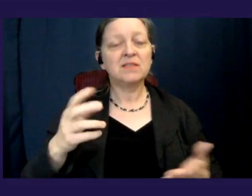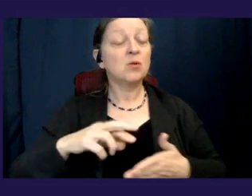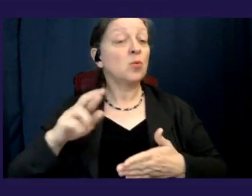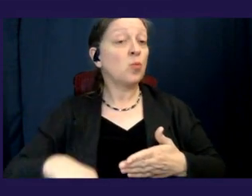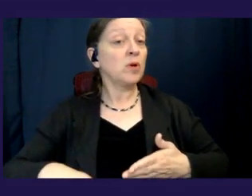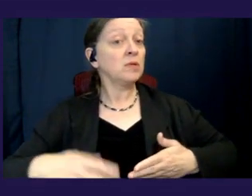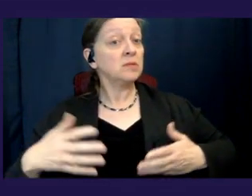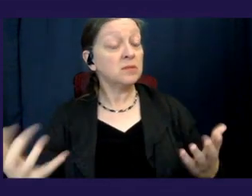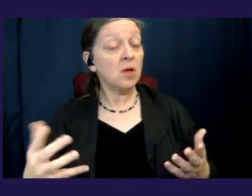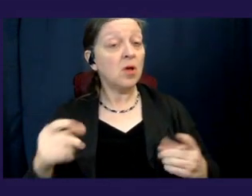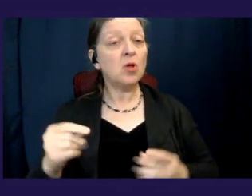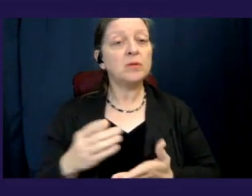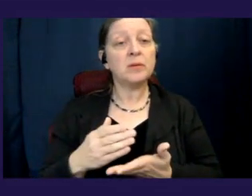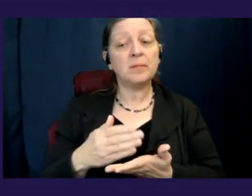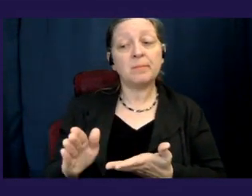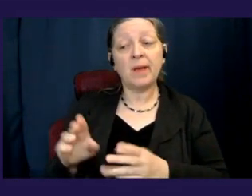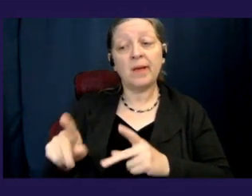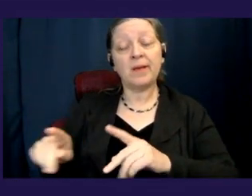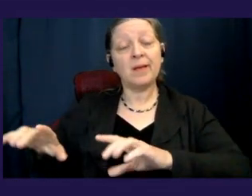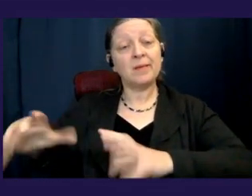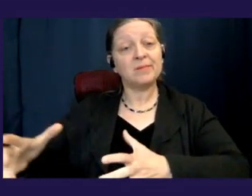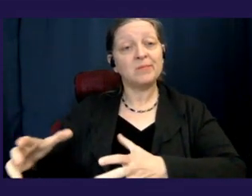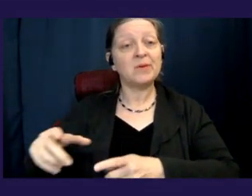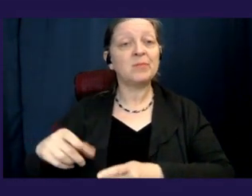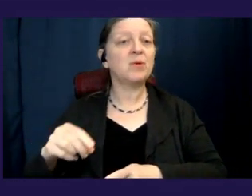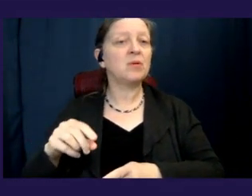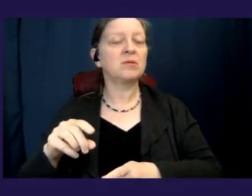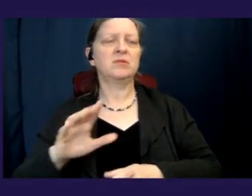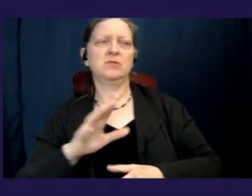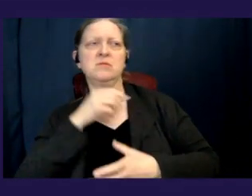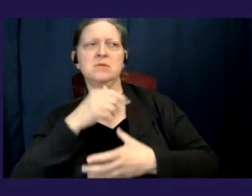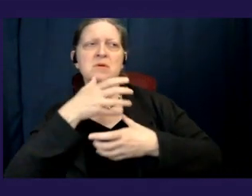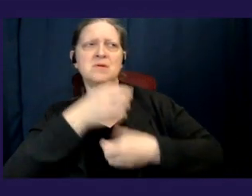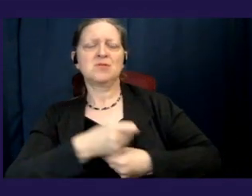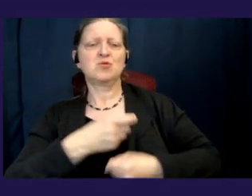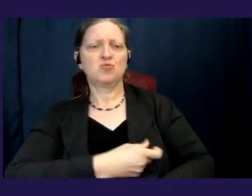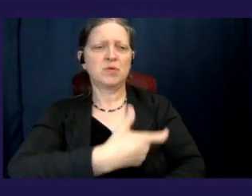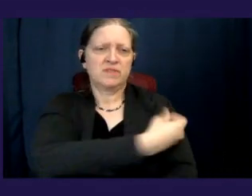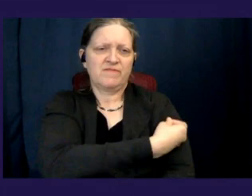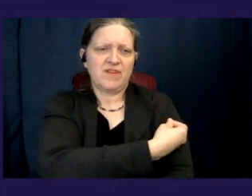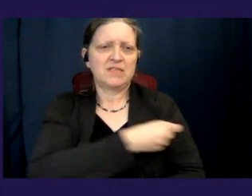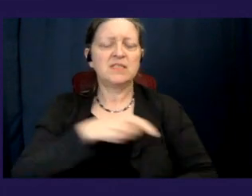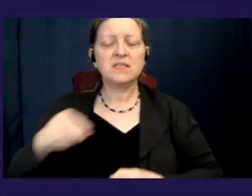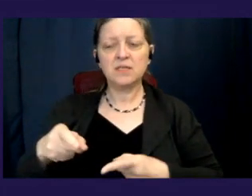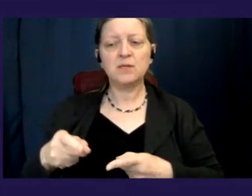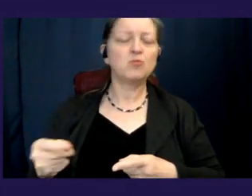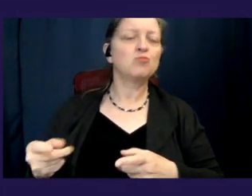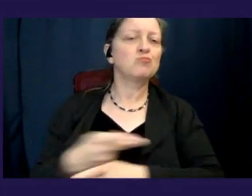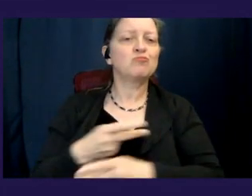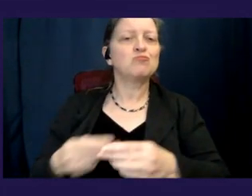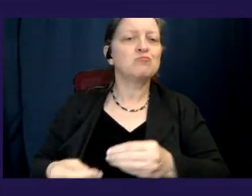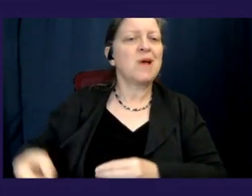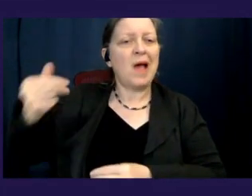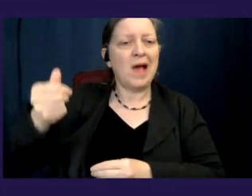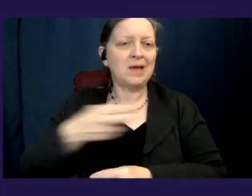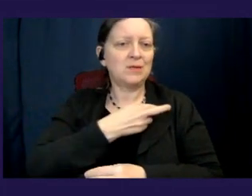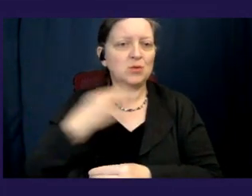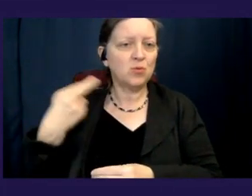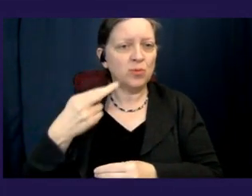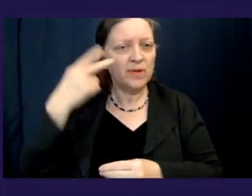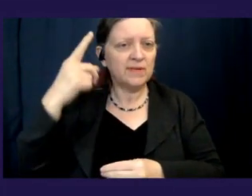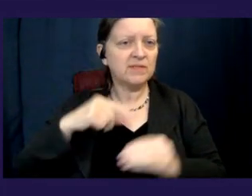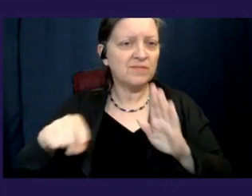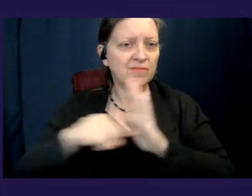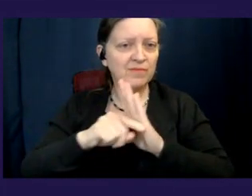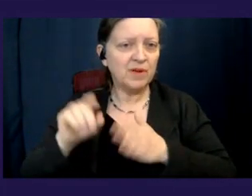marginalized people who were most at risk for adverse outcomes and severe consequences. But the COVID-19 infodemic was just the